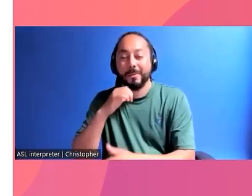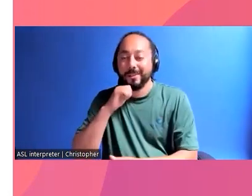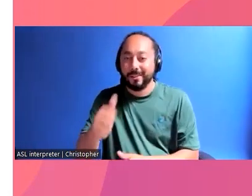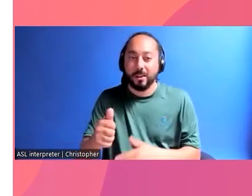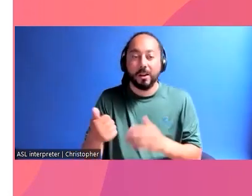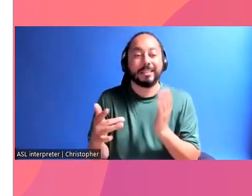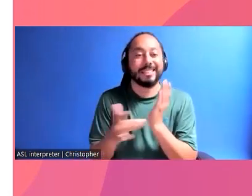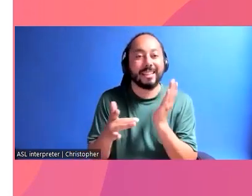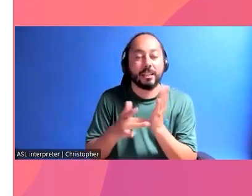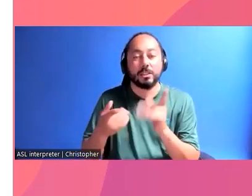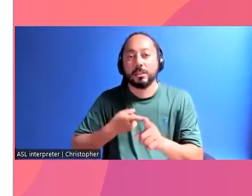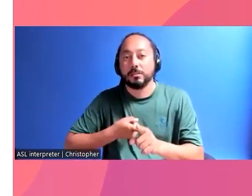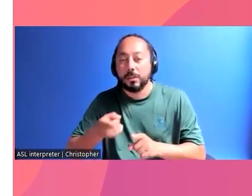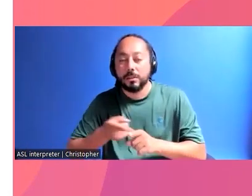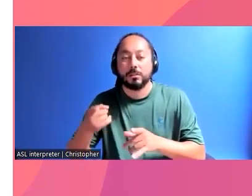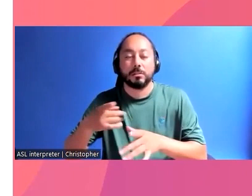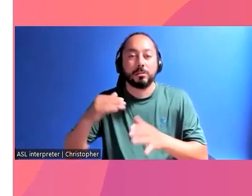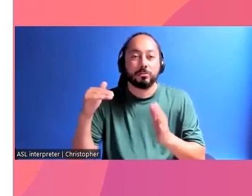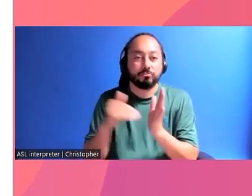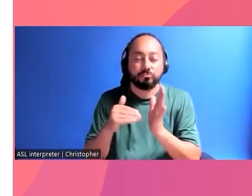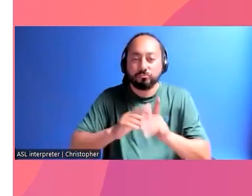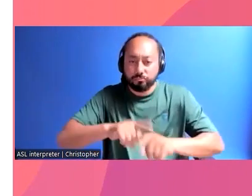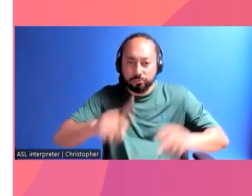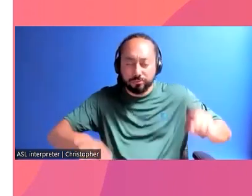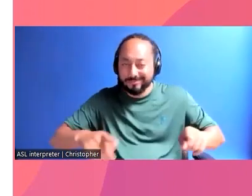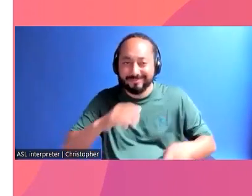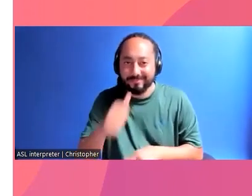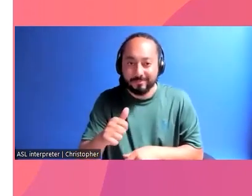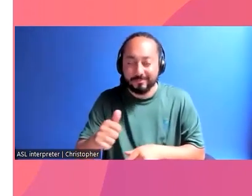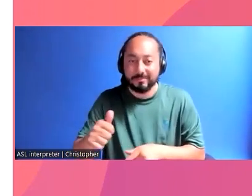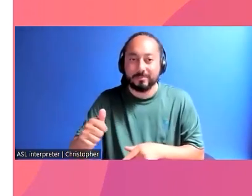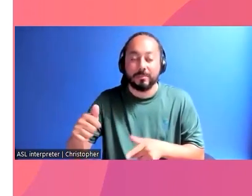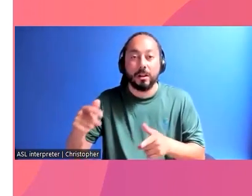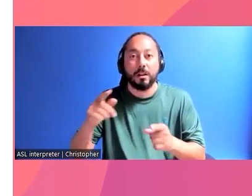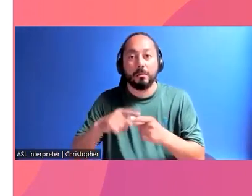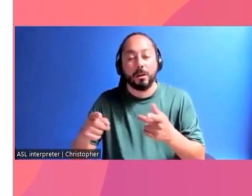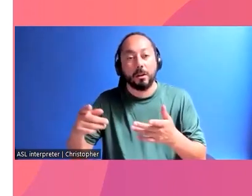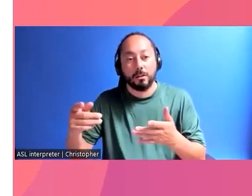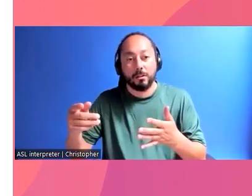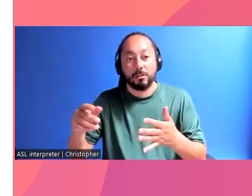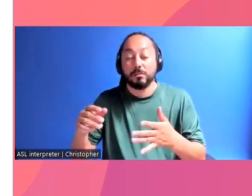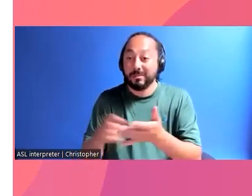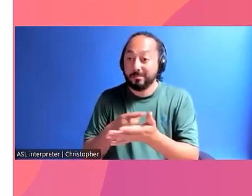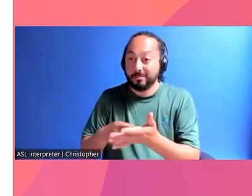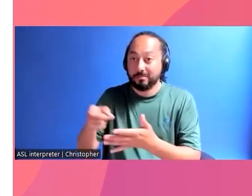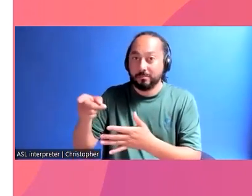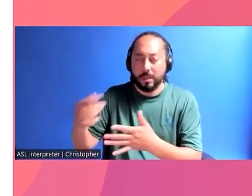specialist, or another type of designated provider, even after controlling for other potential confounding variables.